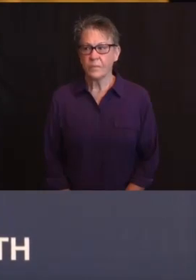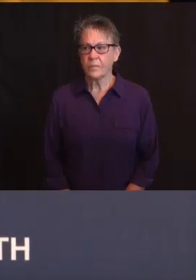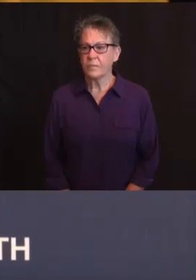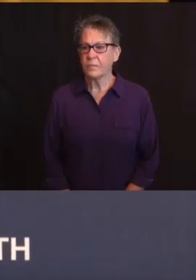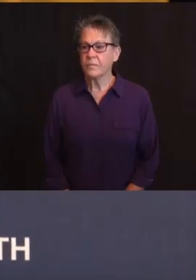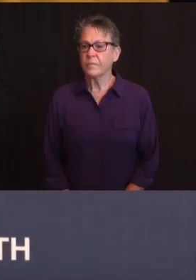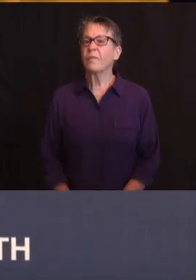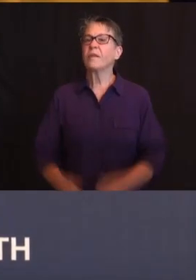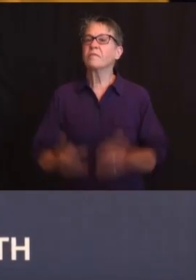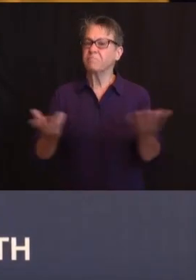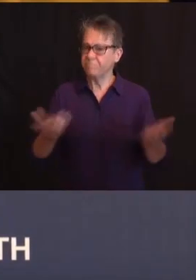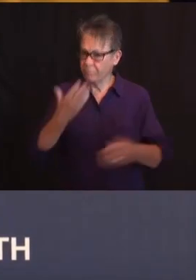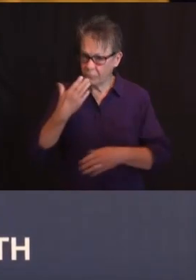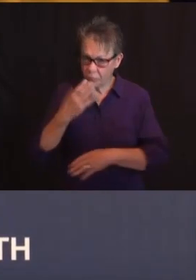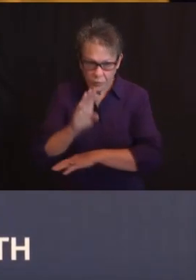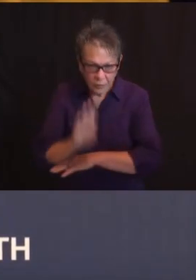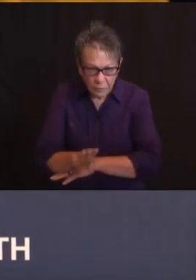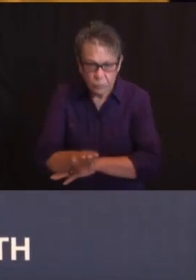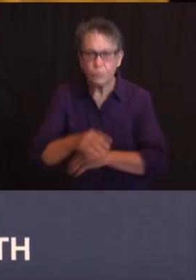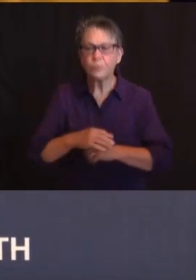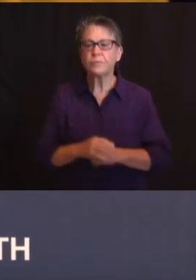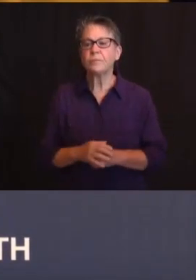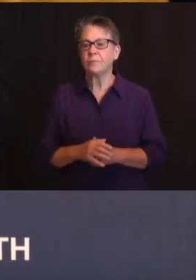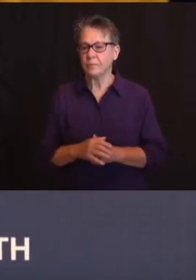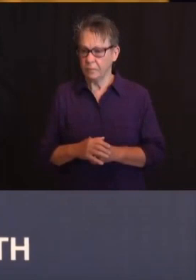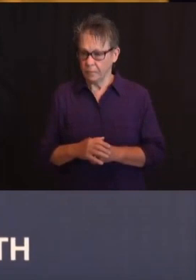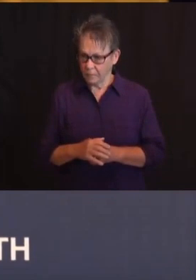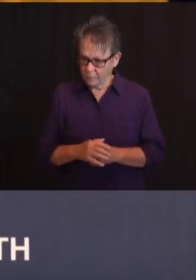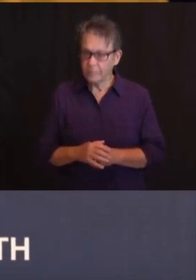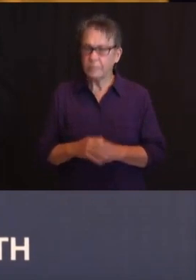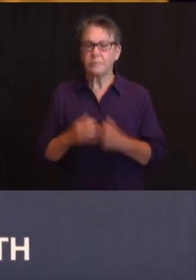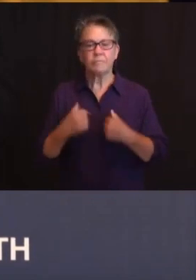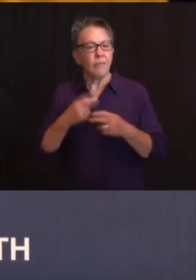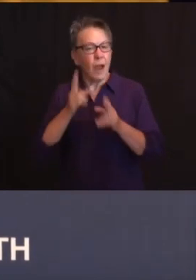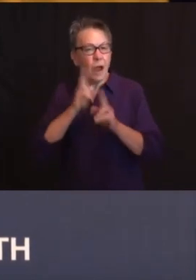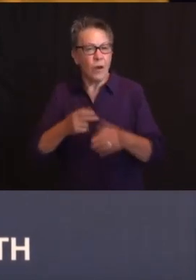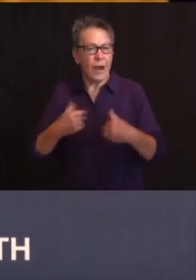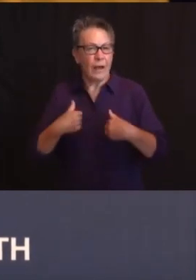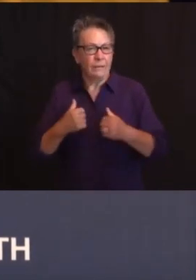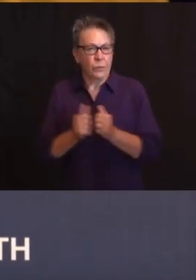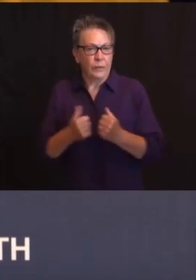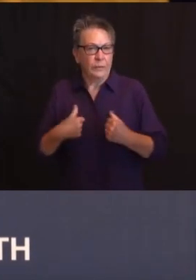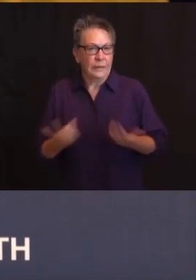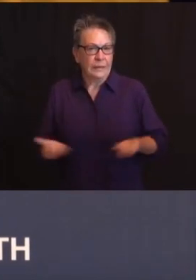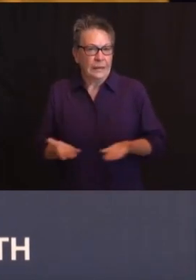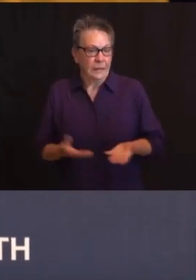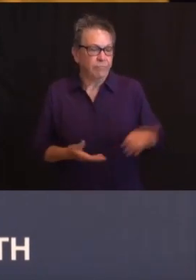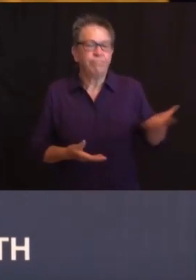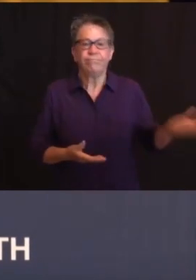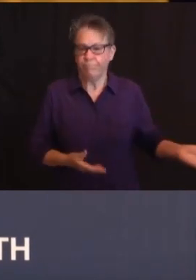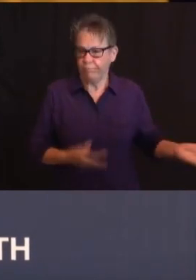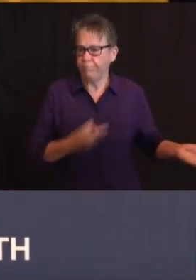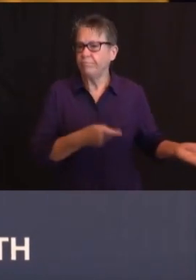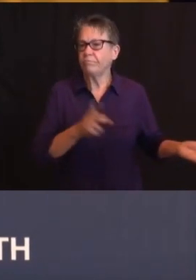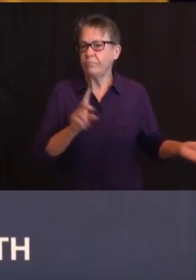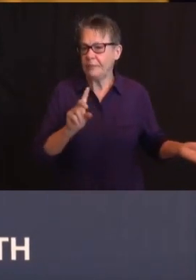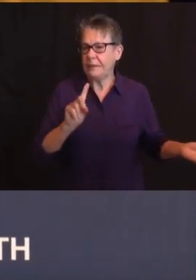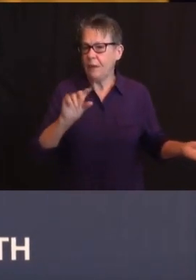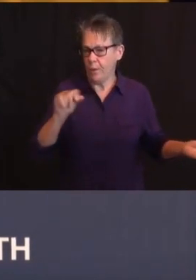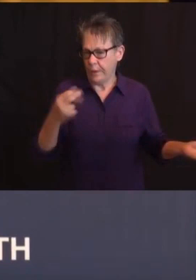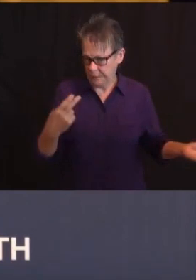Good afternoon. I am honored to be joined by the woman to my right who needs no introduction, the Commissioner of the Department of Health, Judy